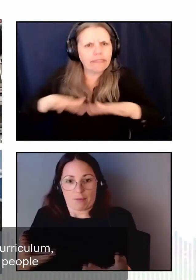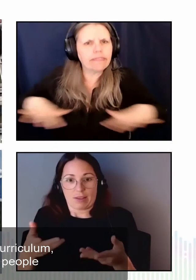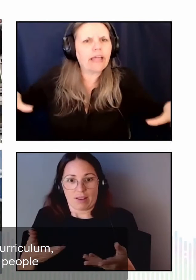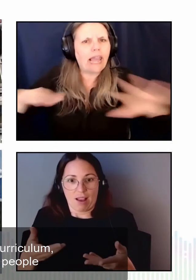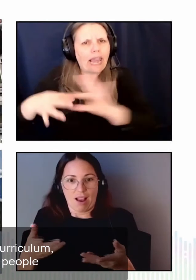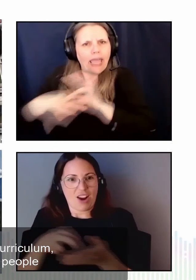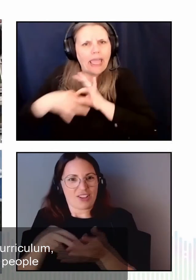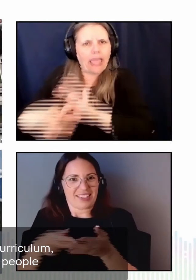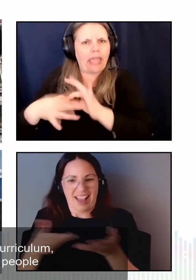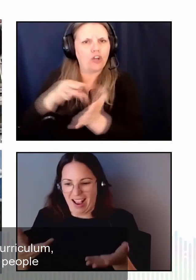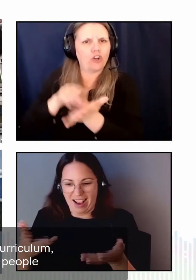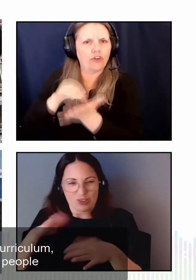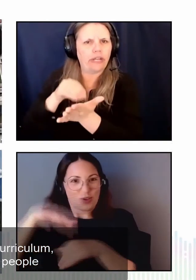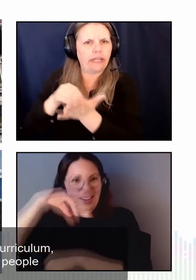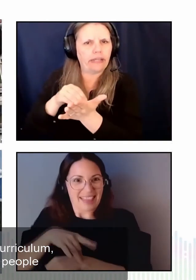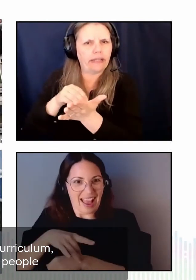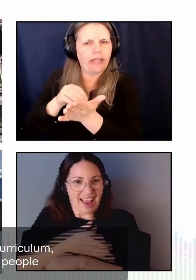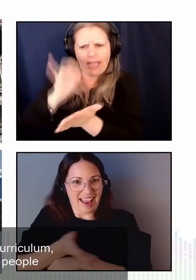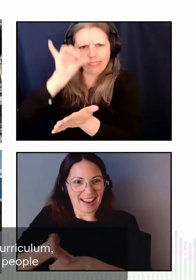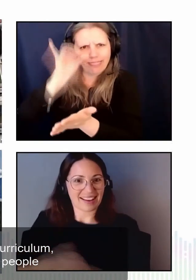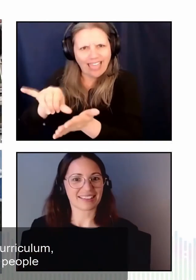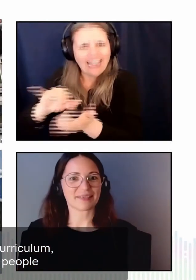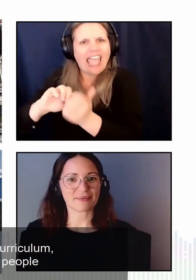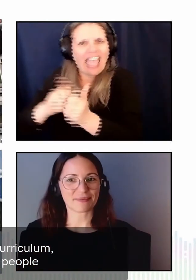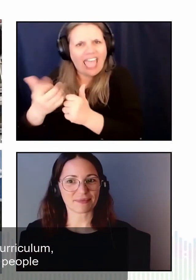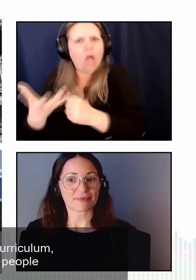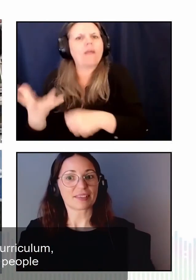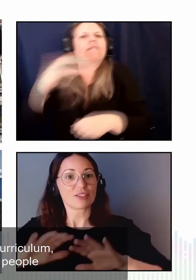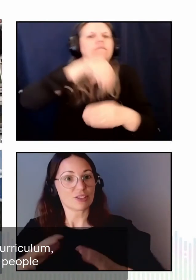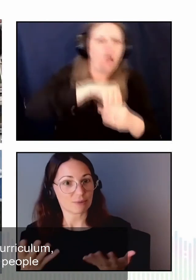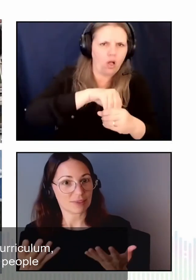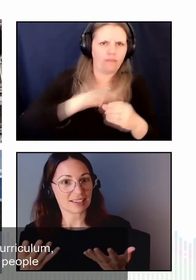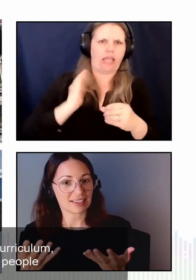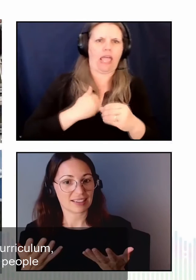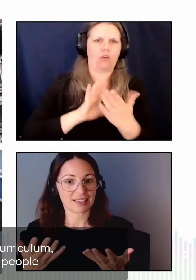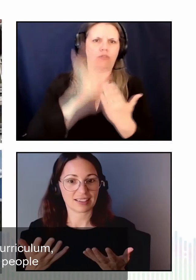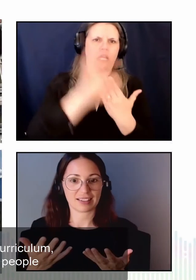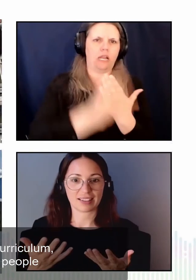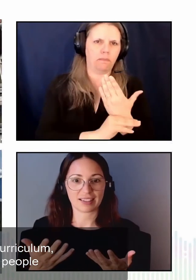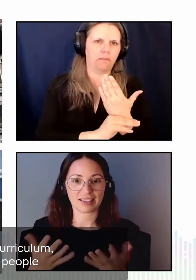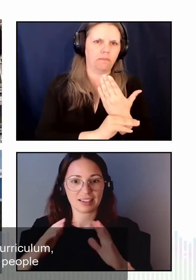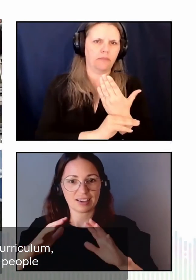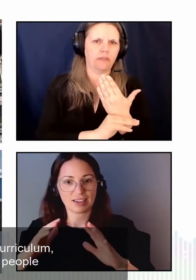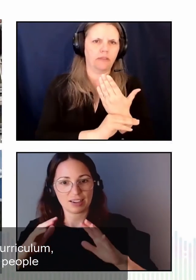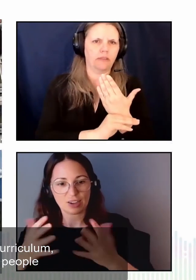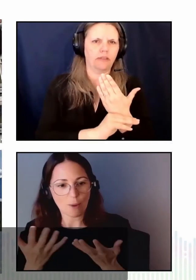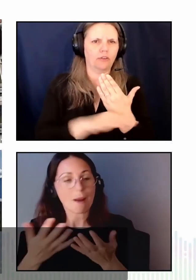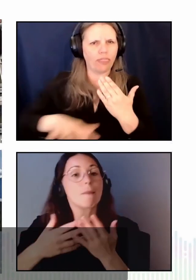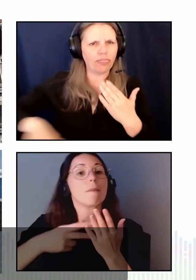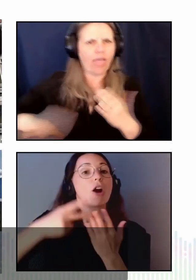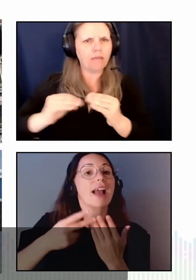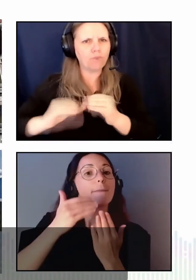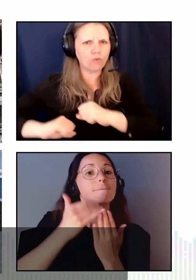can embed that much more in our curriculum to provide that grounding for the young people